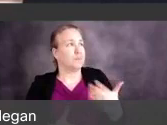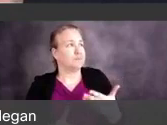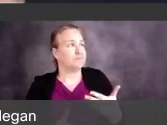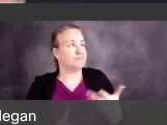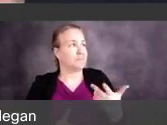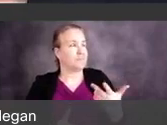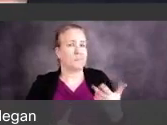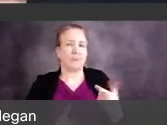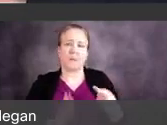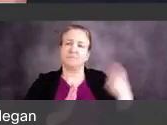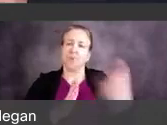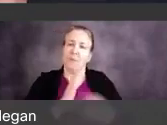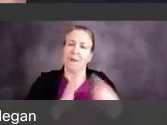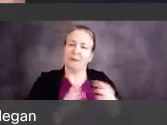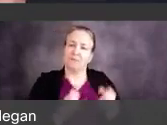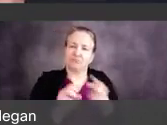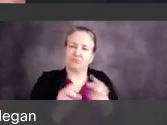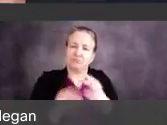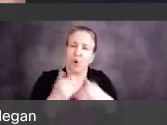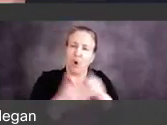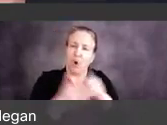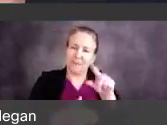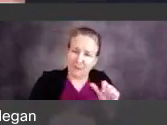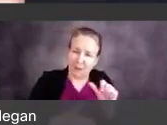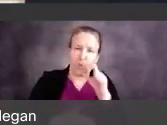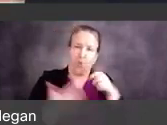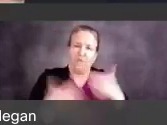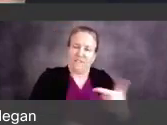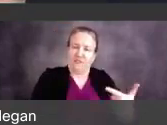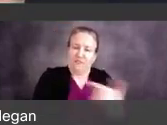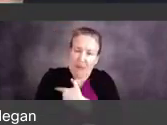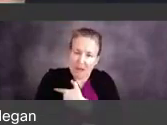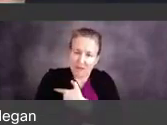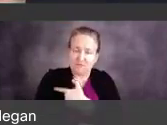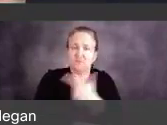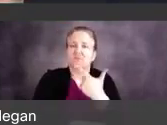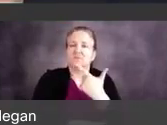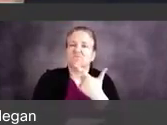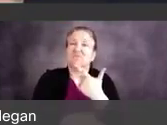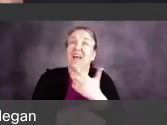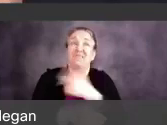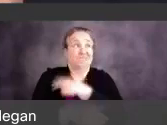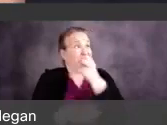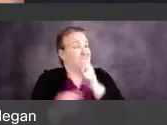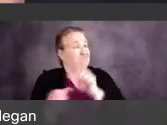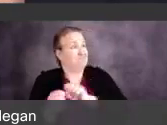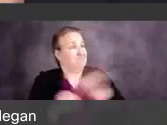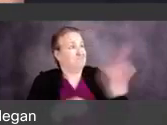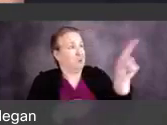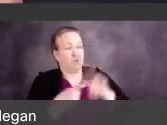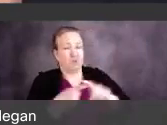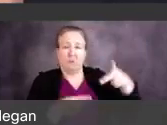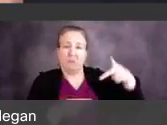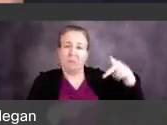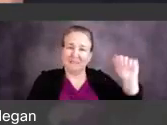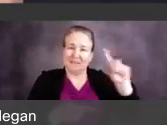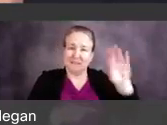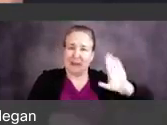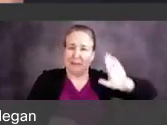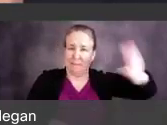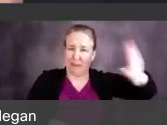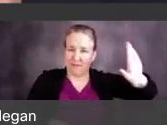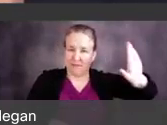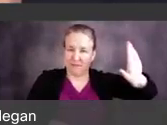automatically uploads all the data of who has been vaccinated to the Pennsylvania CIS database, which is